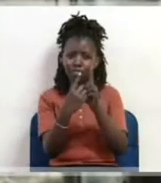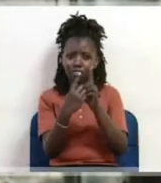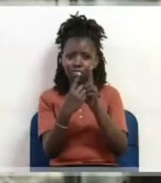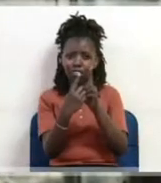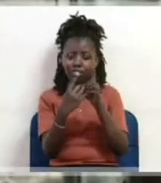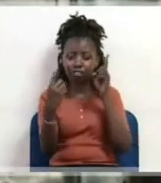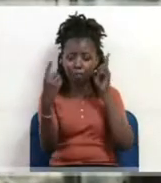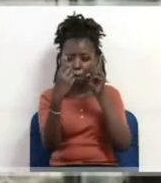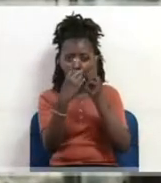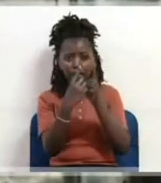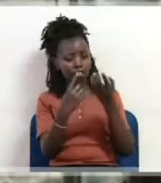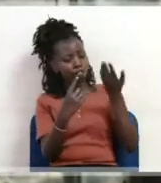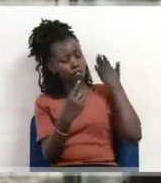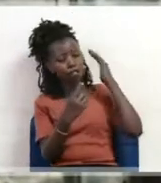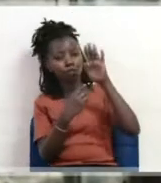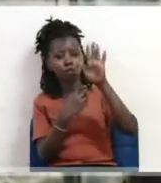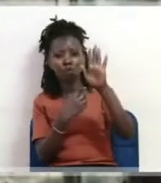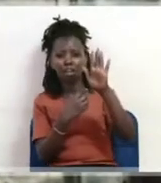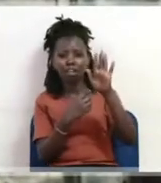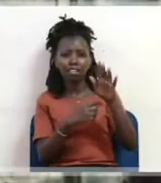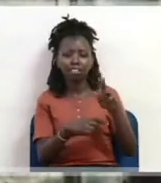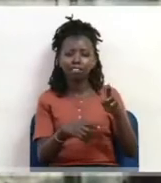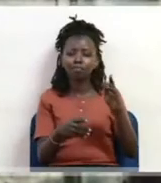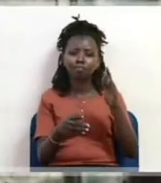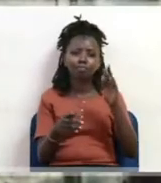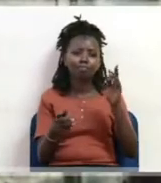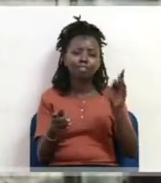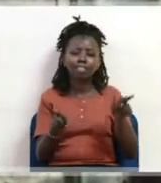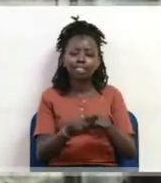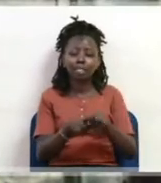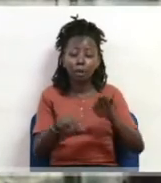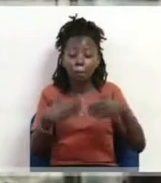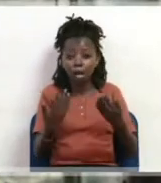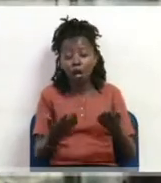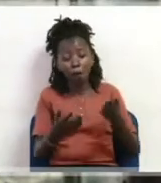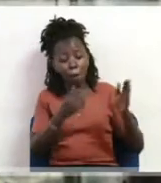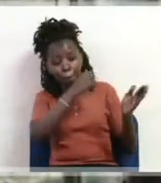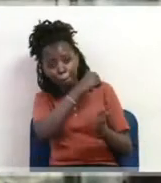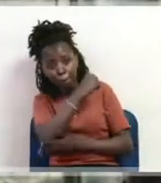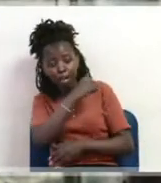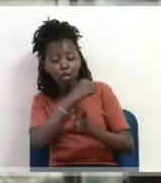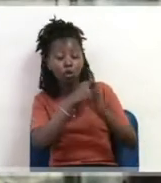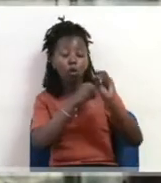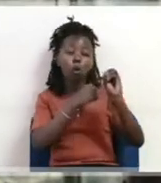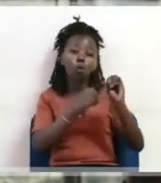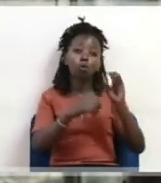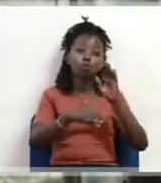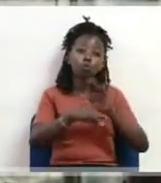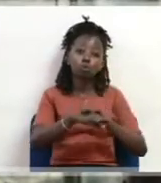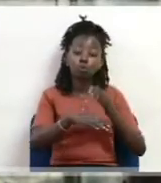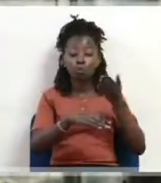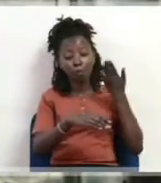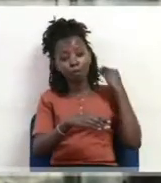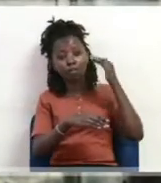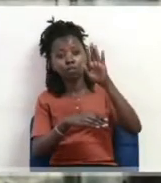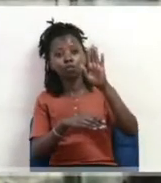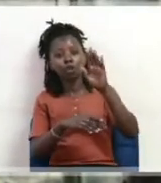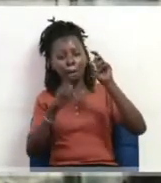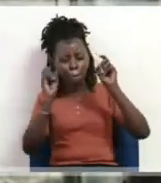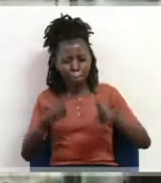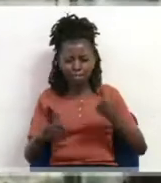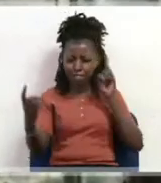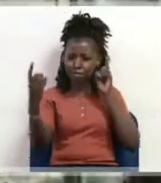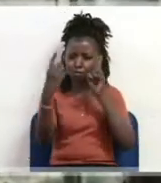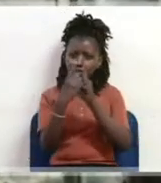past, how bad it was or how glorious it was. You know, I was